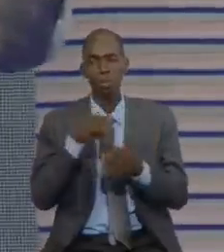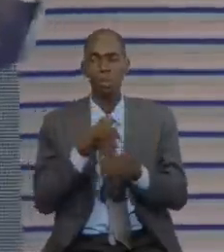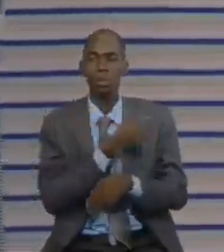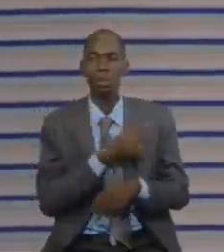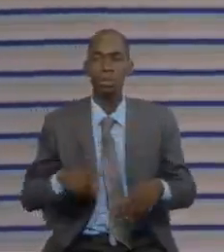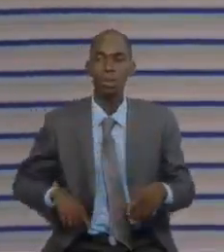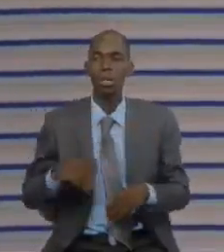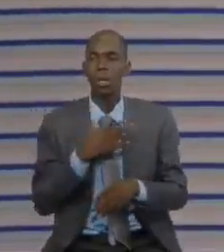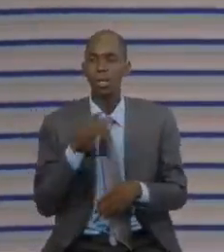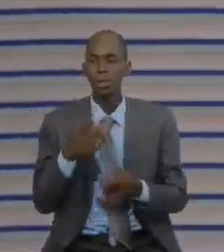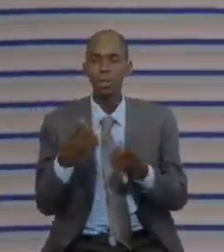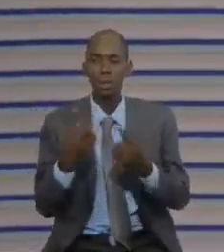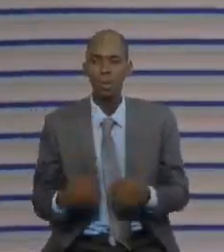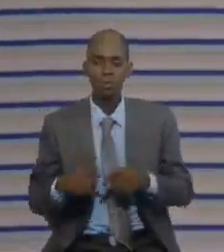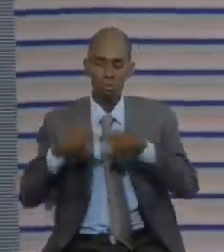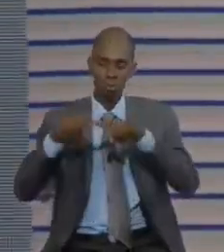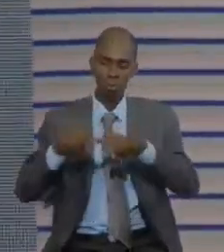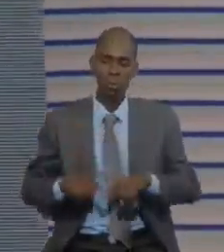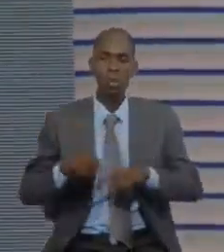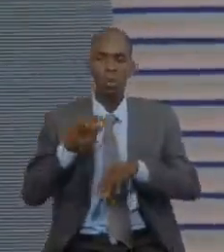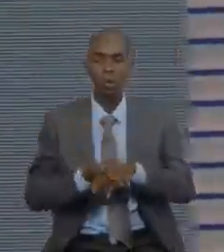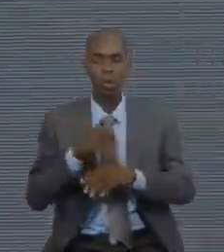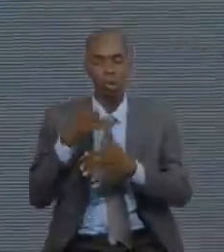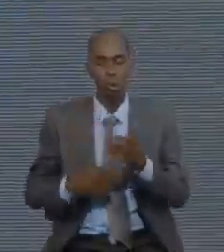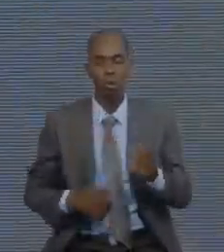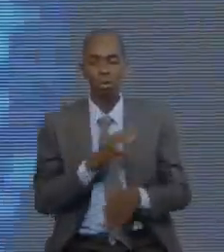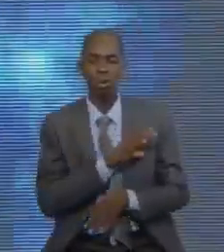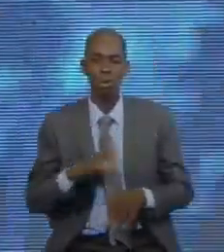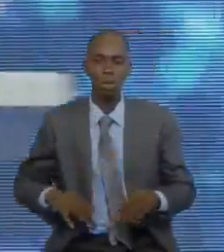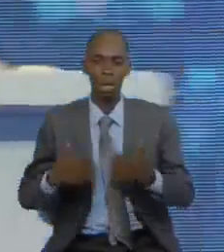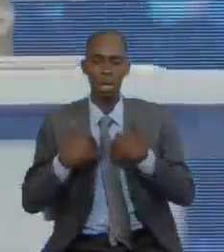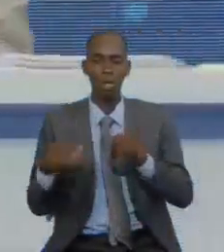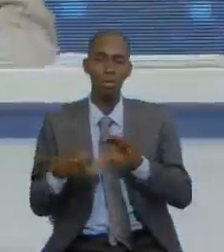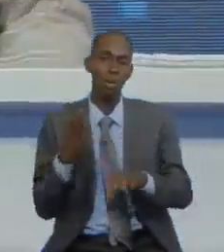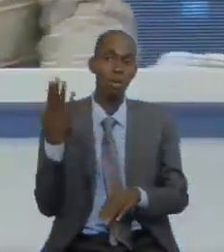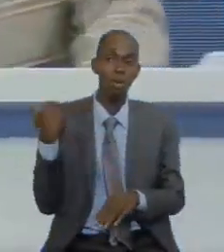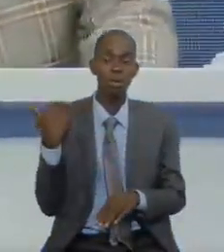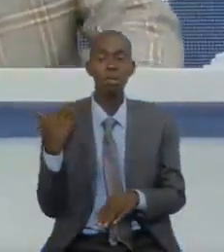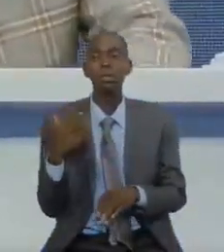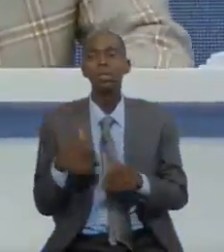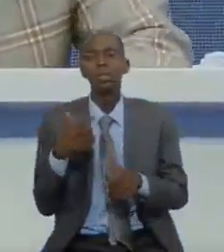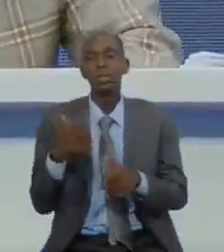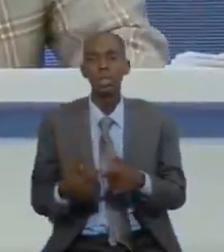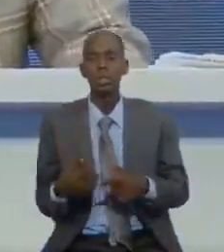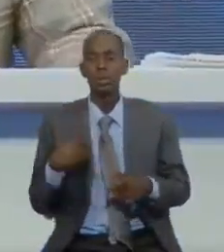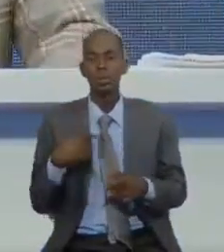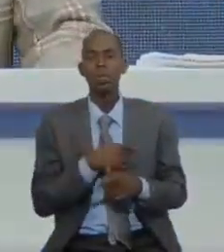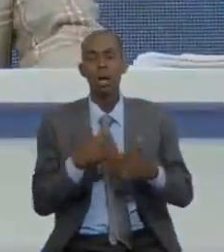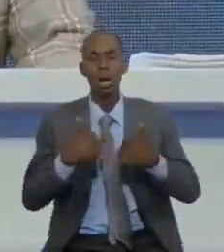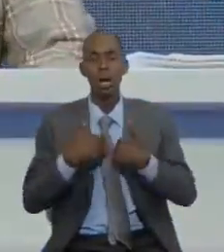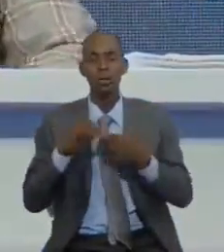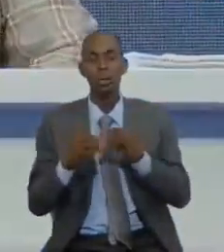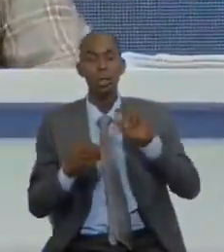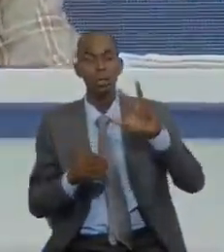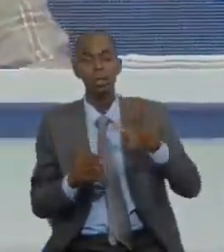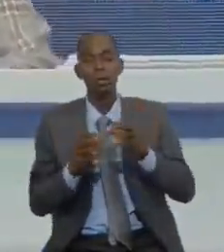you come relying on what Christ has done, then we have number three, abundance